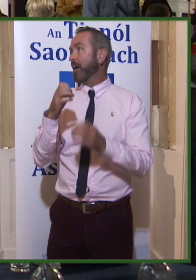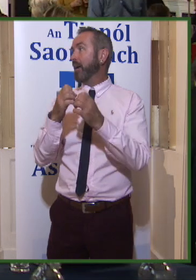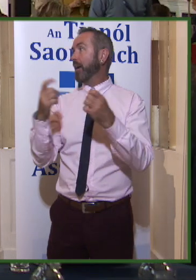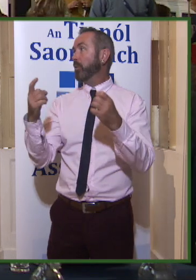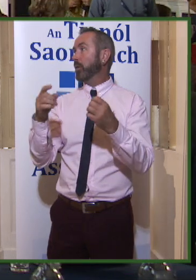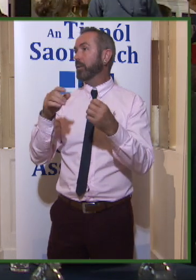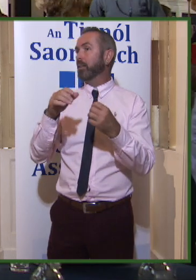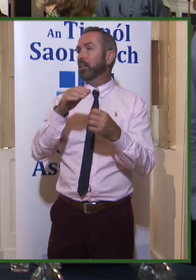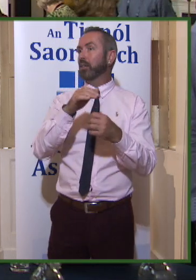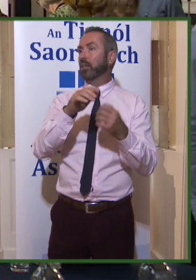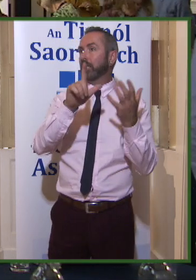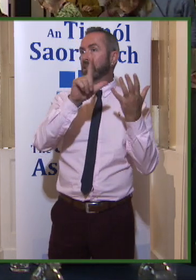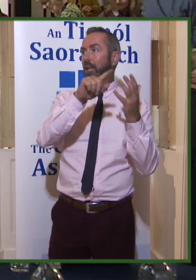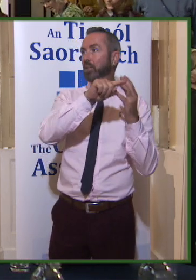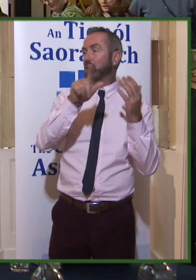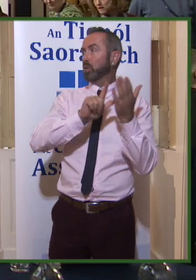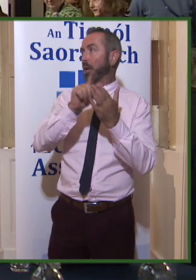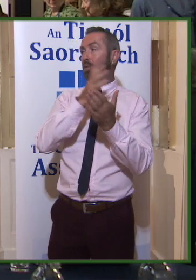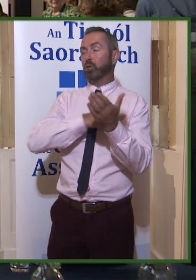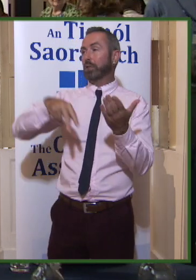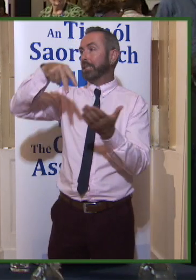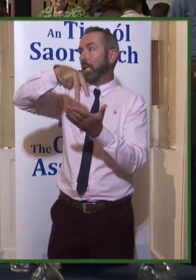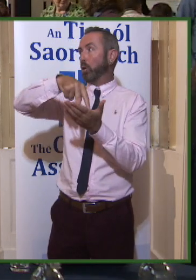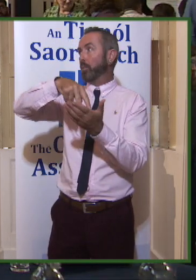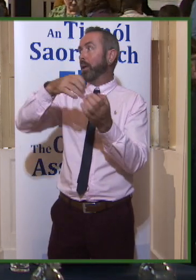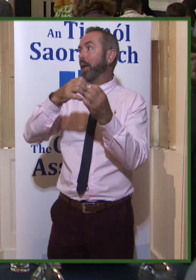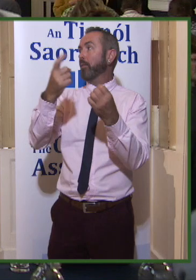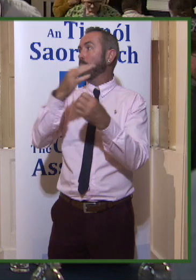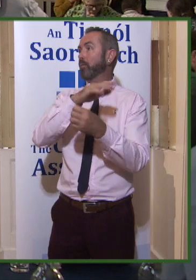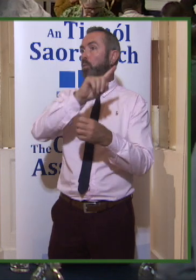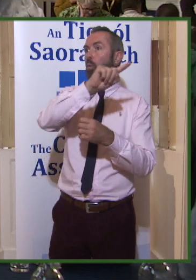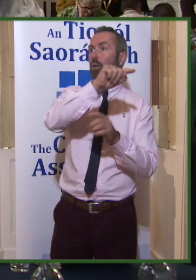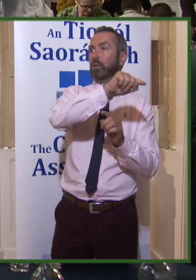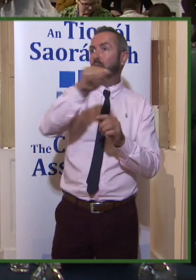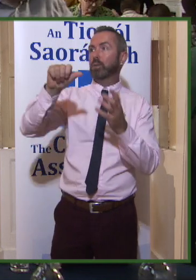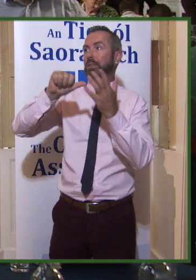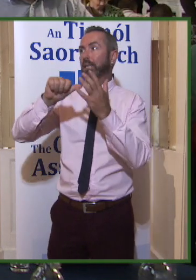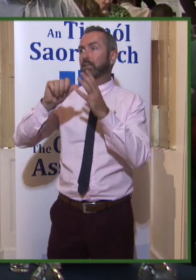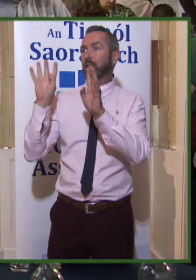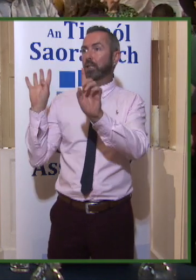table 7 to 12, stand up, and everybody from table 1 to 6